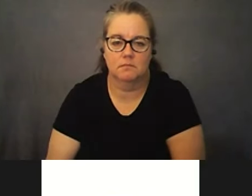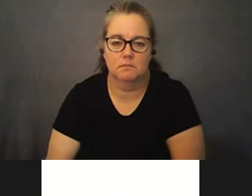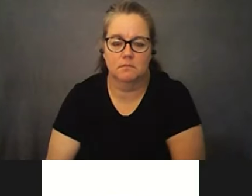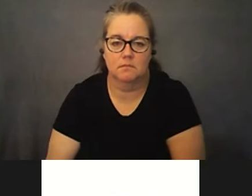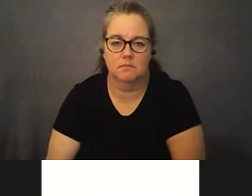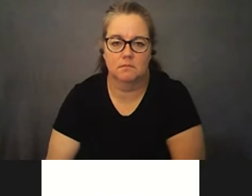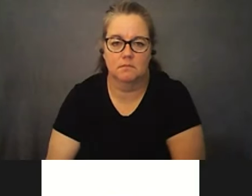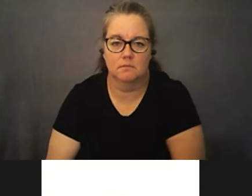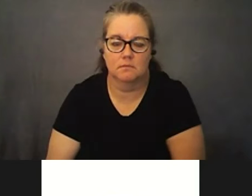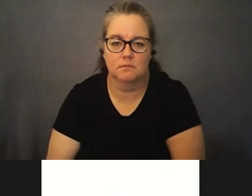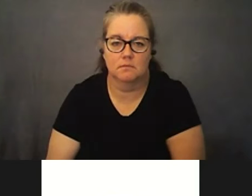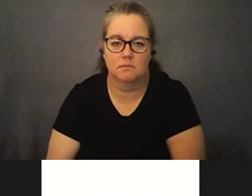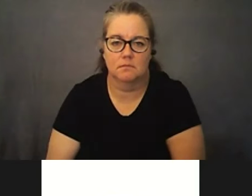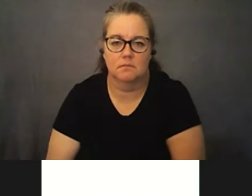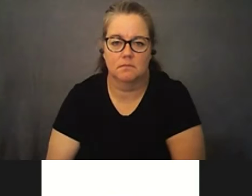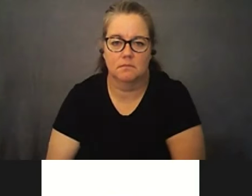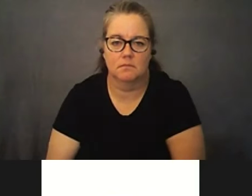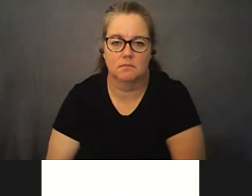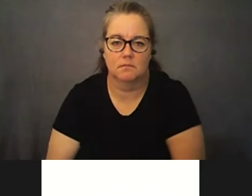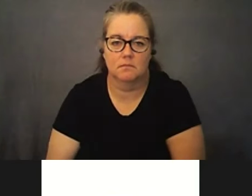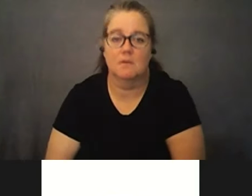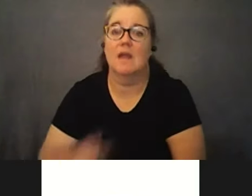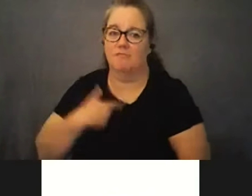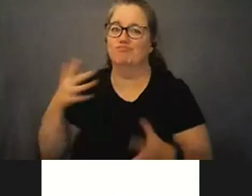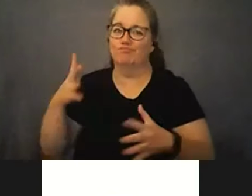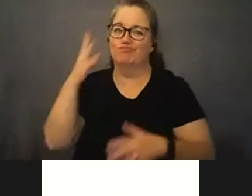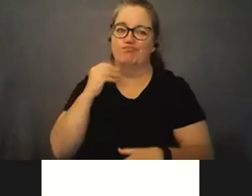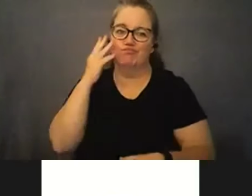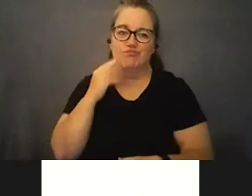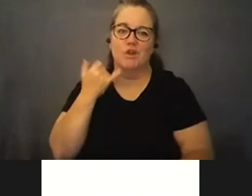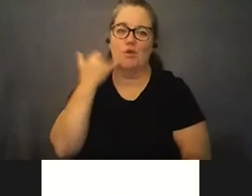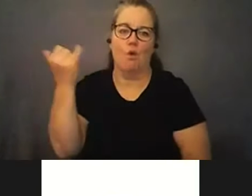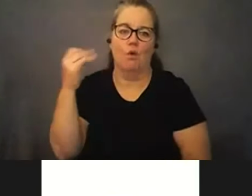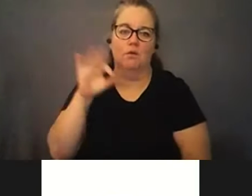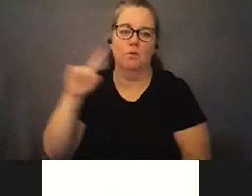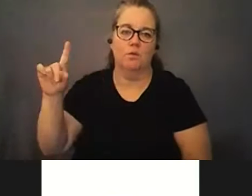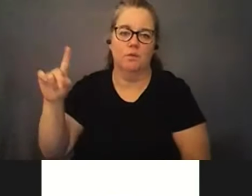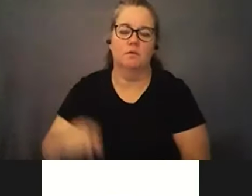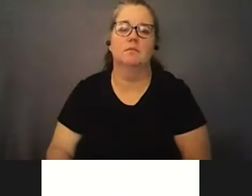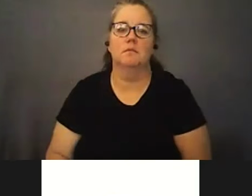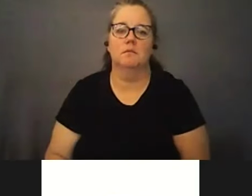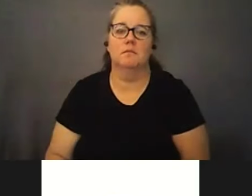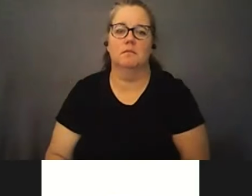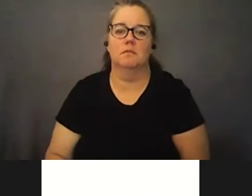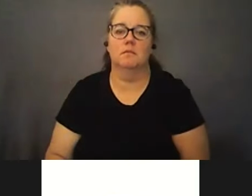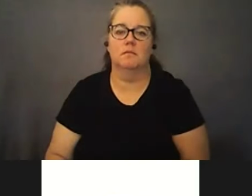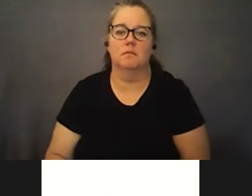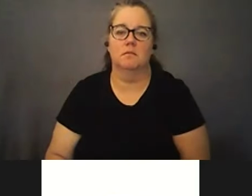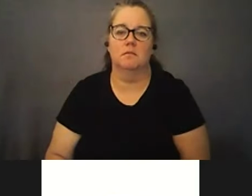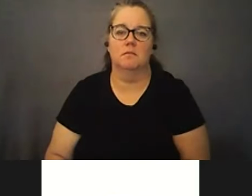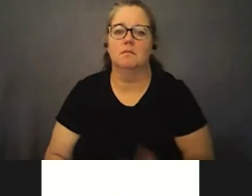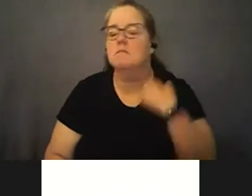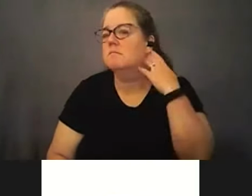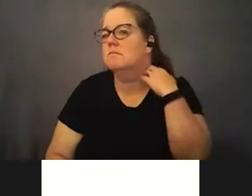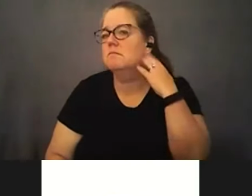speak. Yeah, she's had to call me. I've had to call 911. I just speak. But I don't know. I'll have